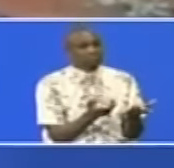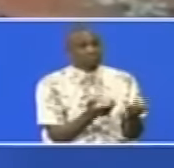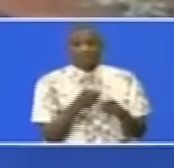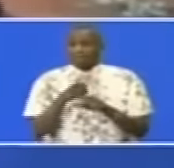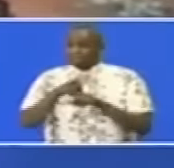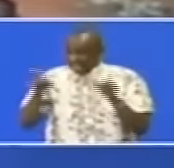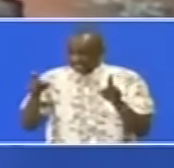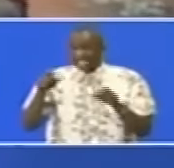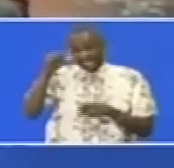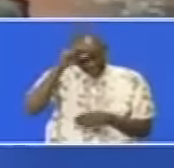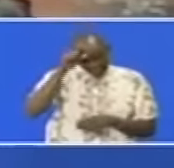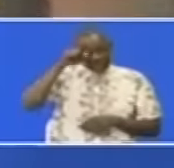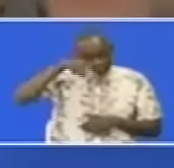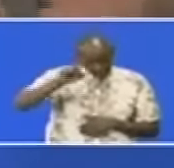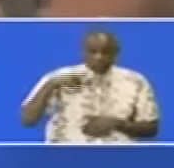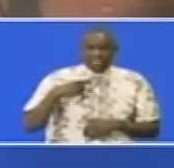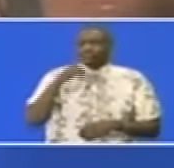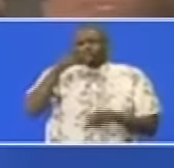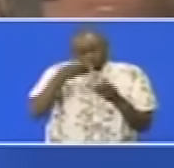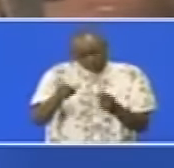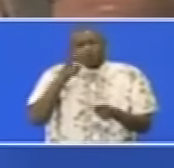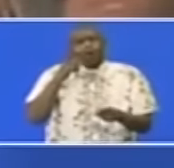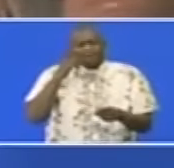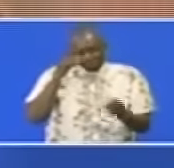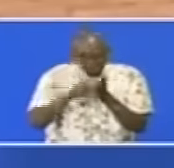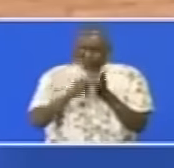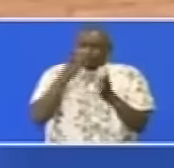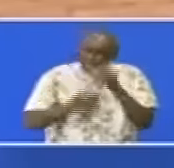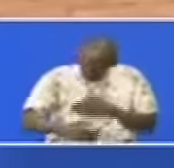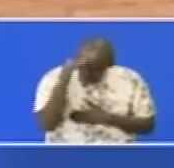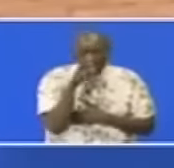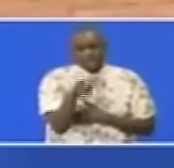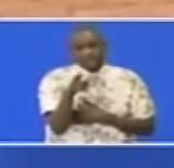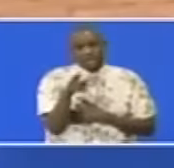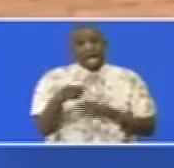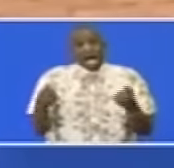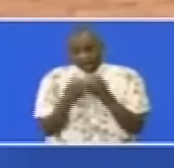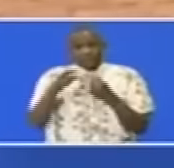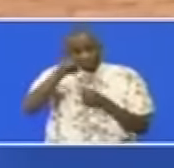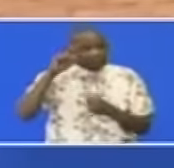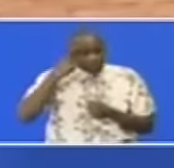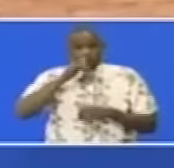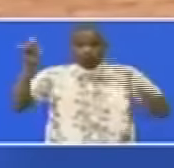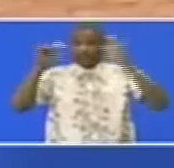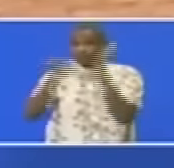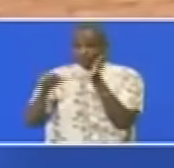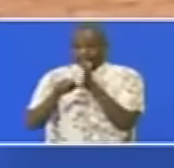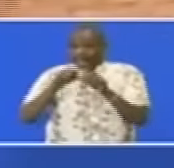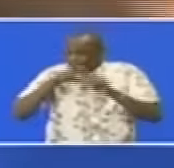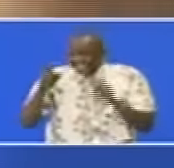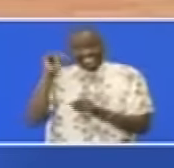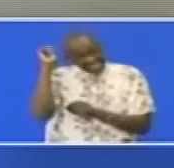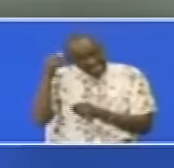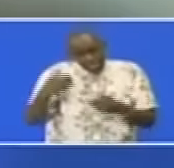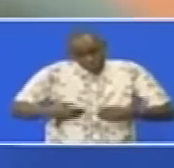But the government is yet to find a lasting solution to what at first appeared as a foreign problem. Radicalization of Kenyan youth